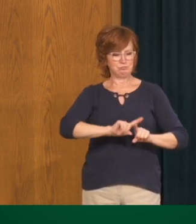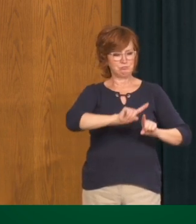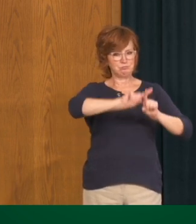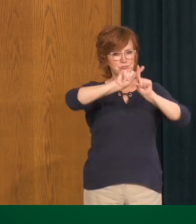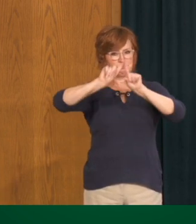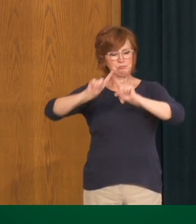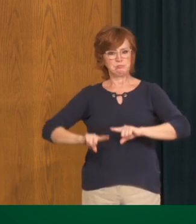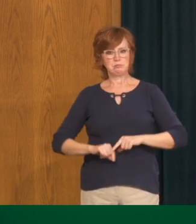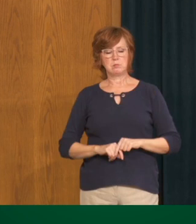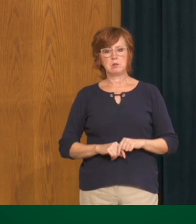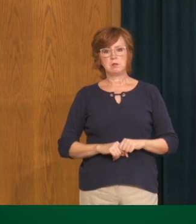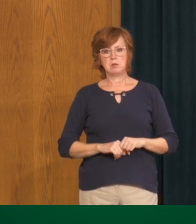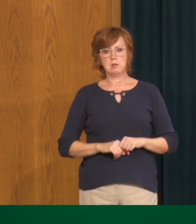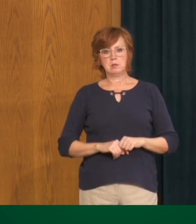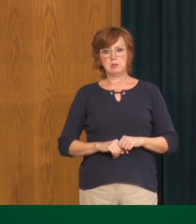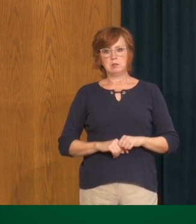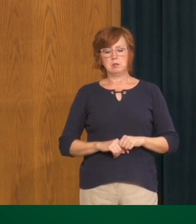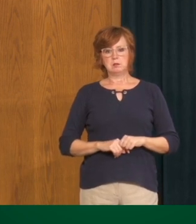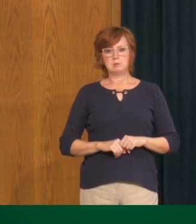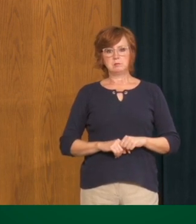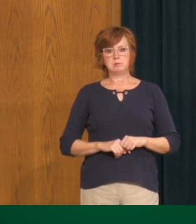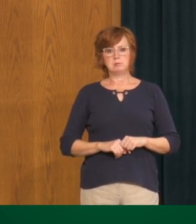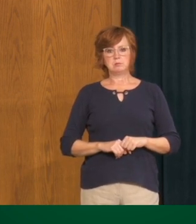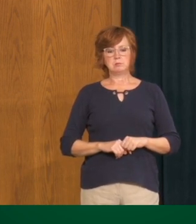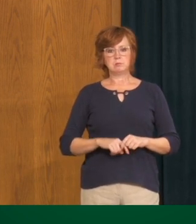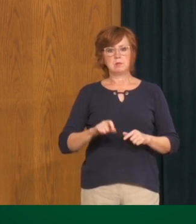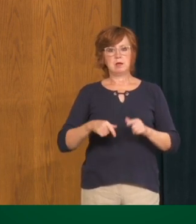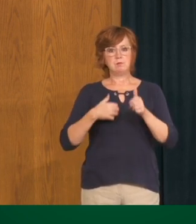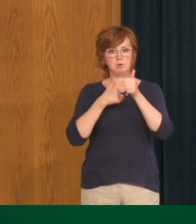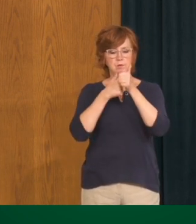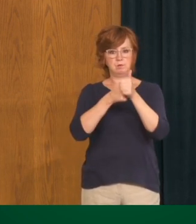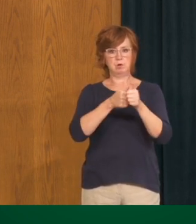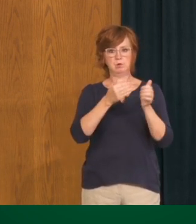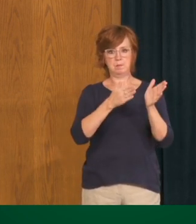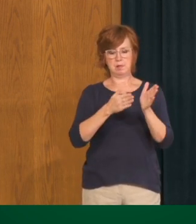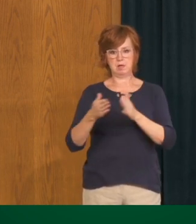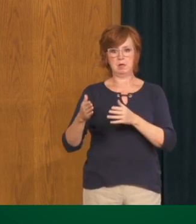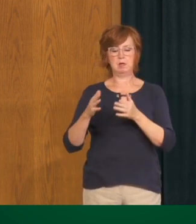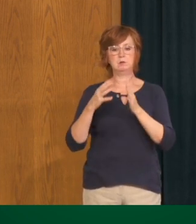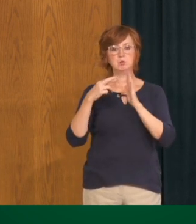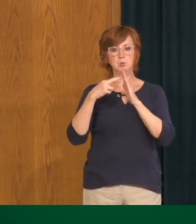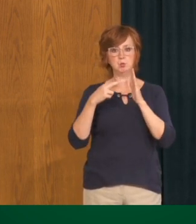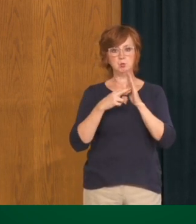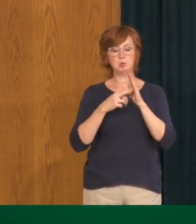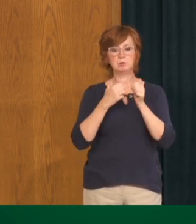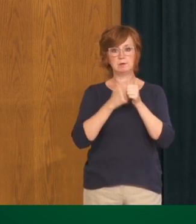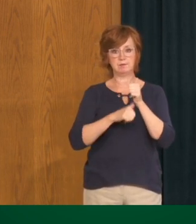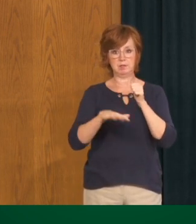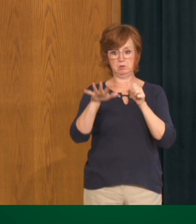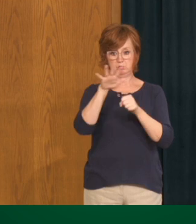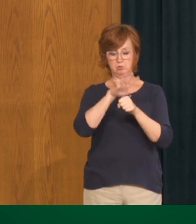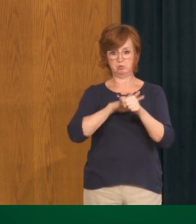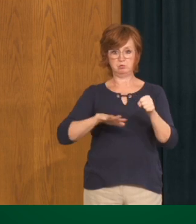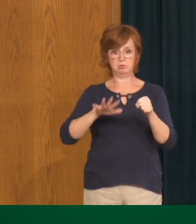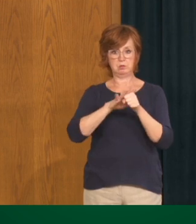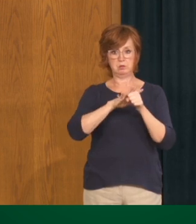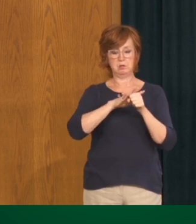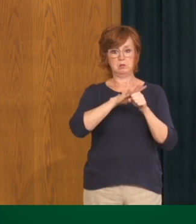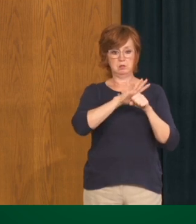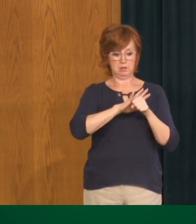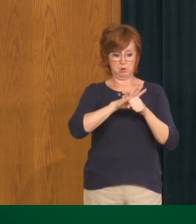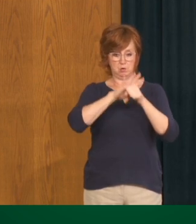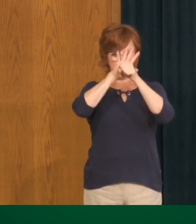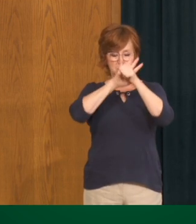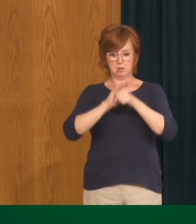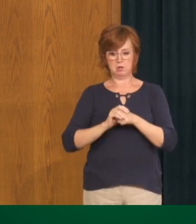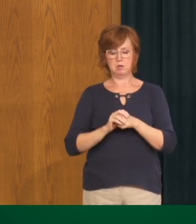very responsive and compliant with the guidelines that were originally put out. Certainly all have been vetted by the response planning team,